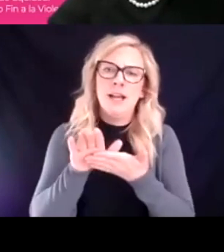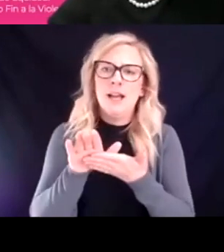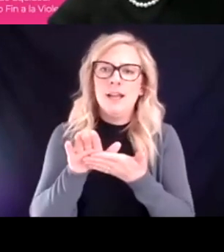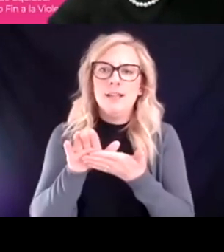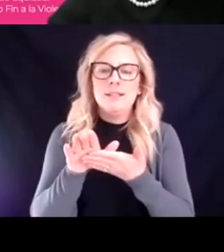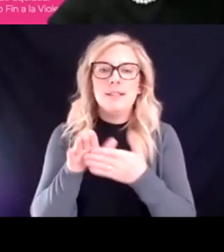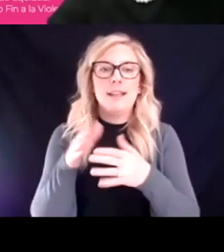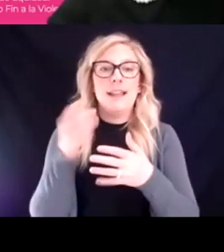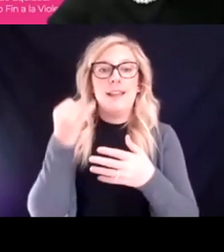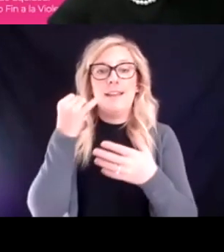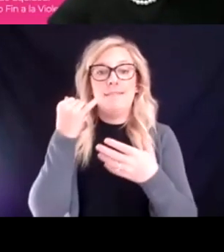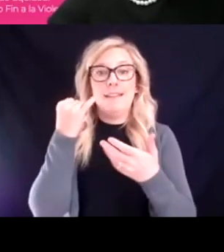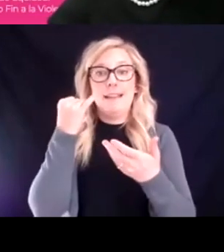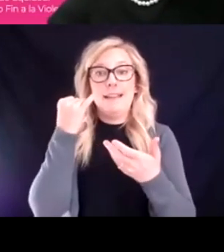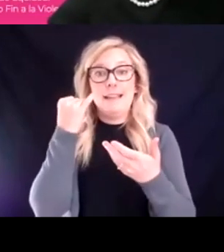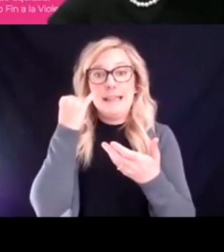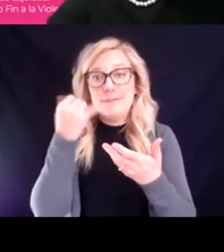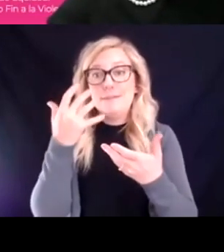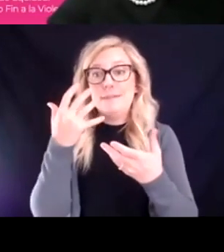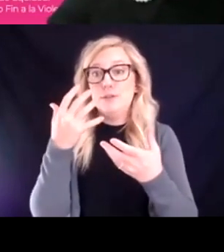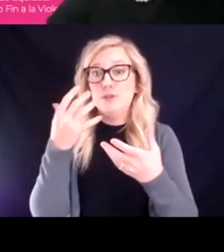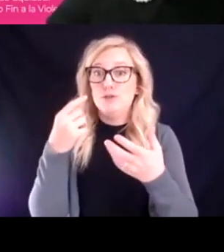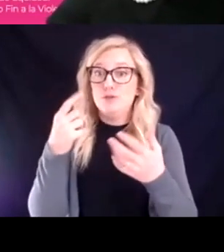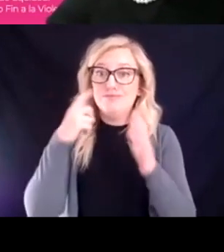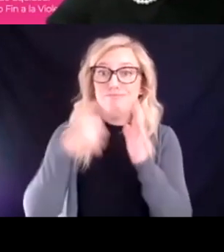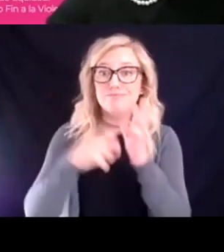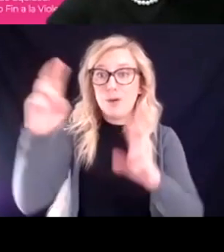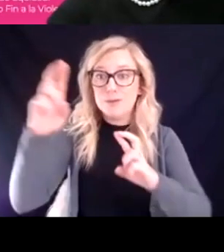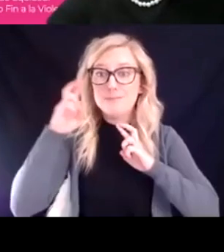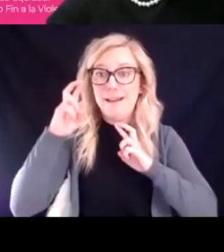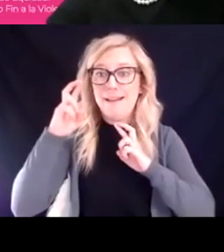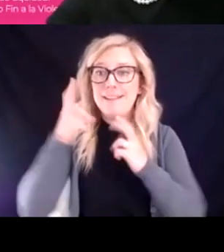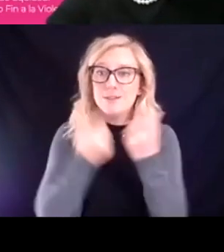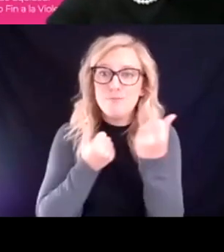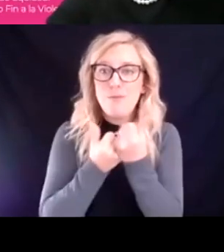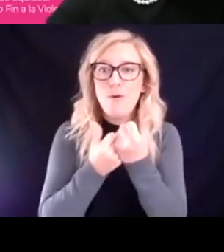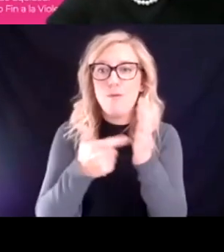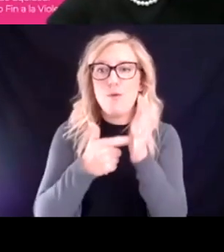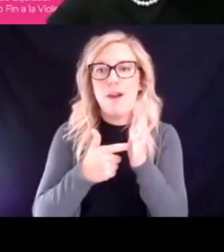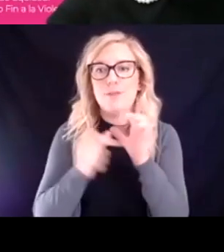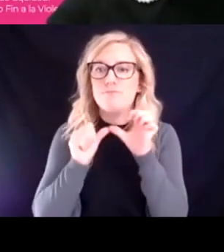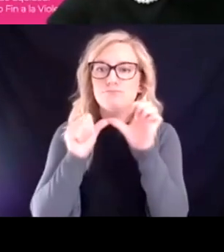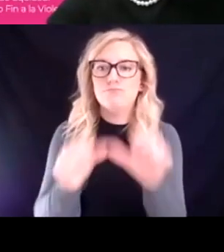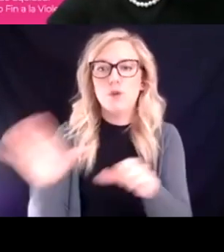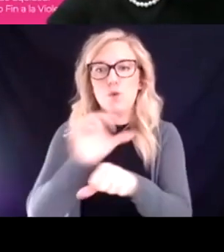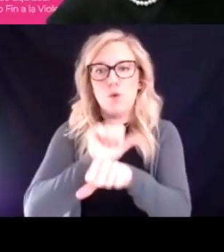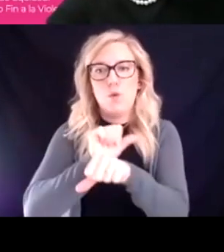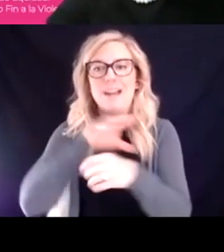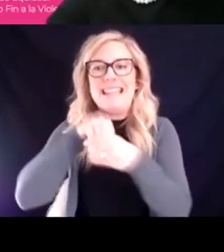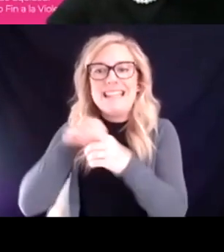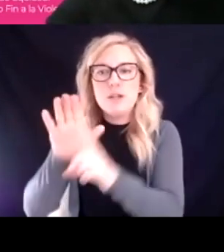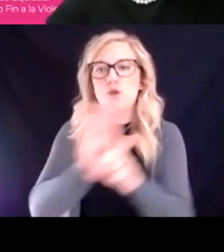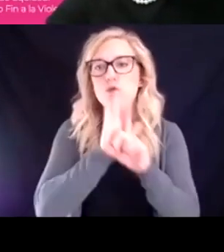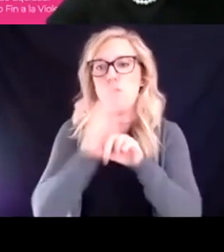you do receive within your community the respect and the support that you need to do your work. Because what we saw is that,